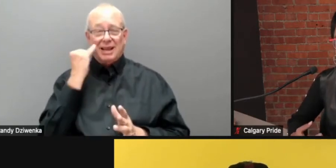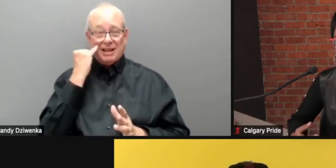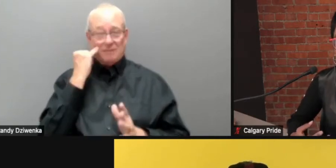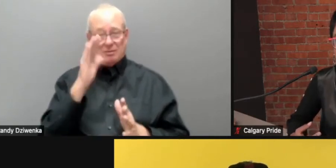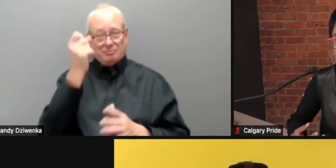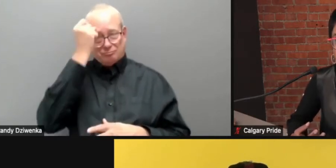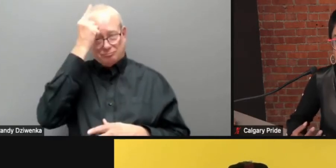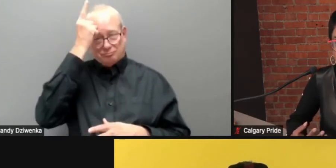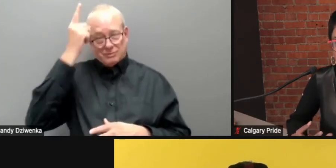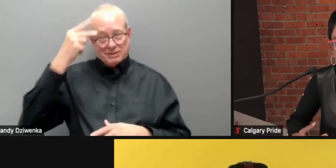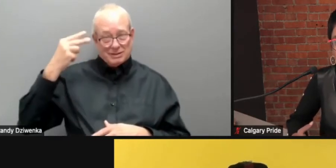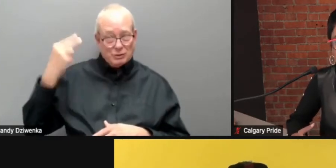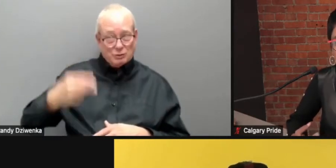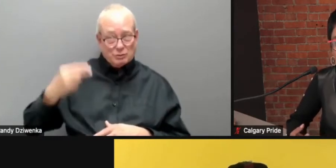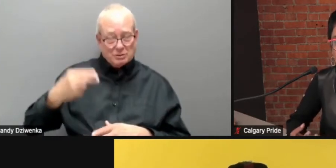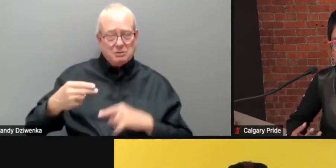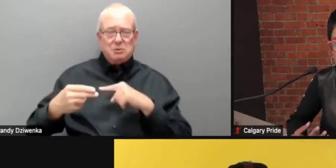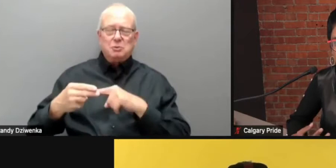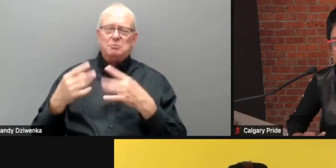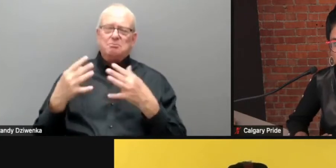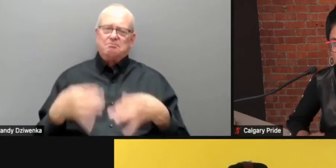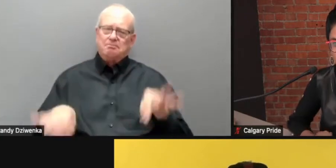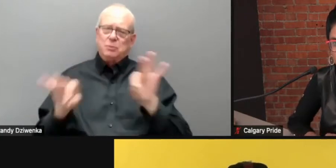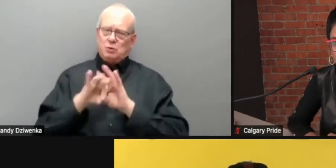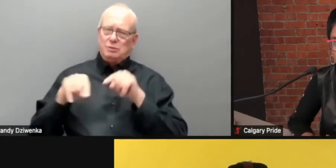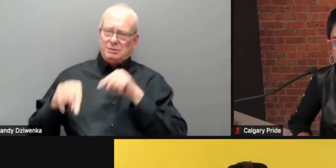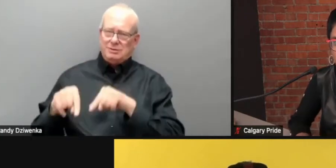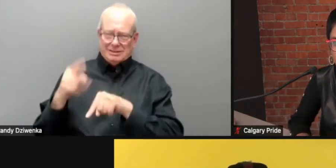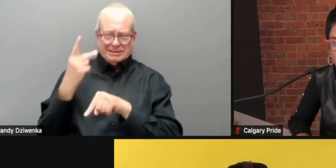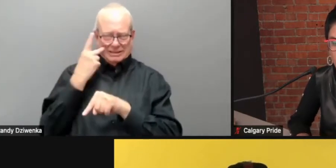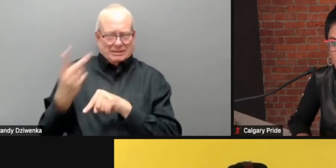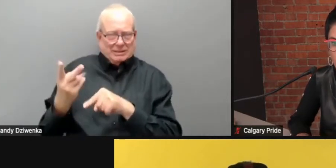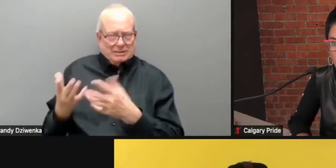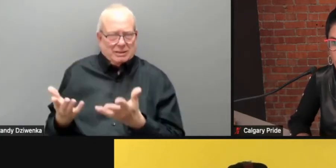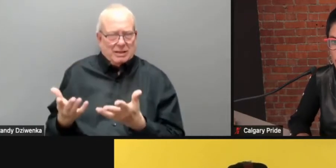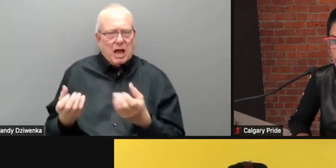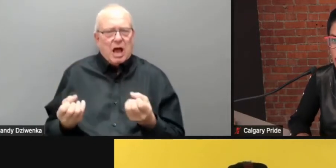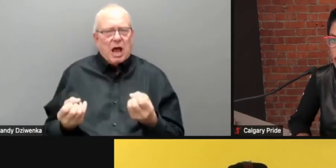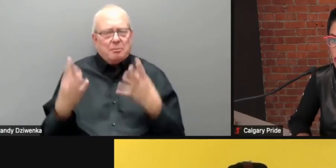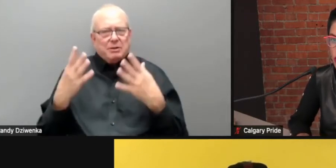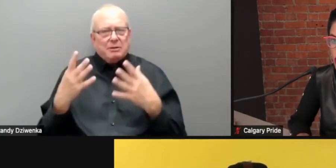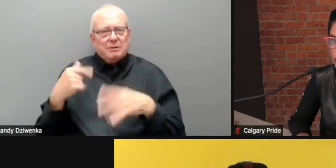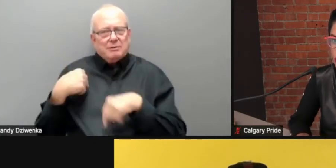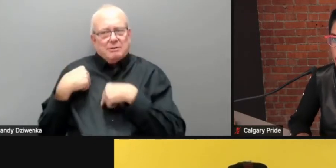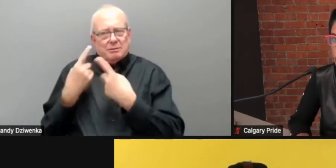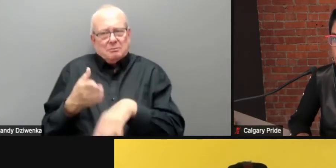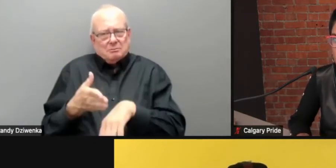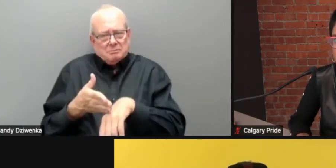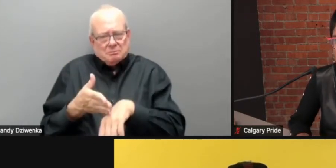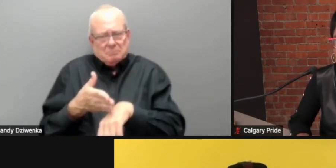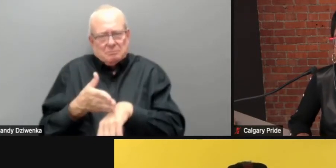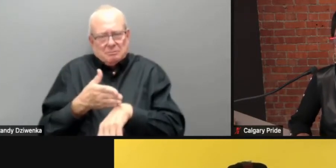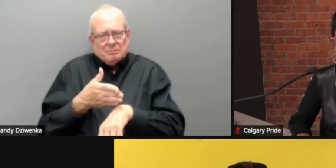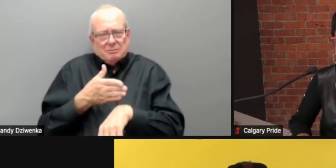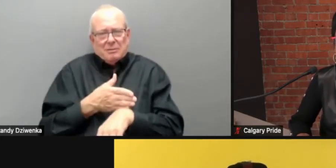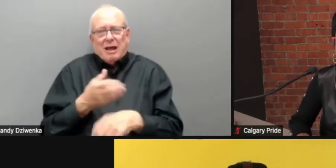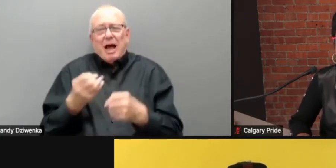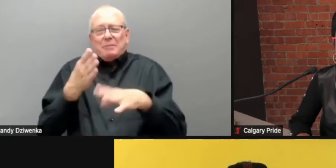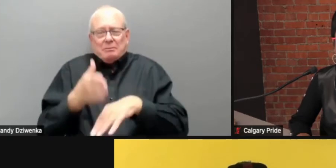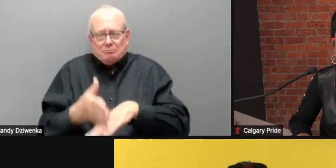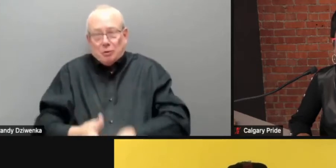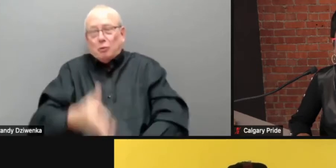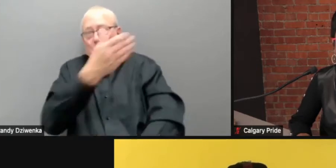inform where we are today and where we need to go as a community. You're someone who's also well-traveled